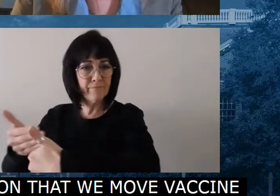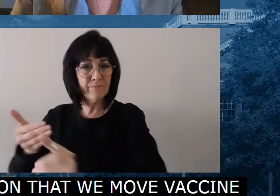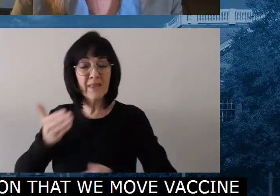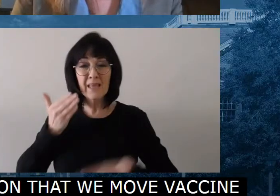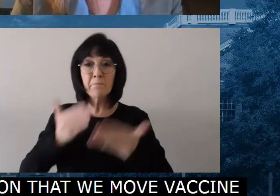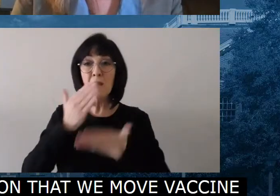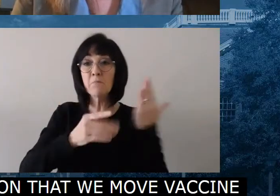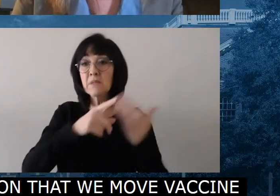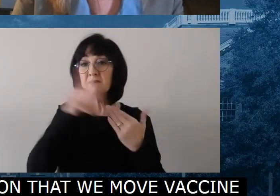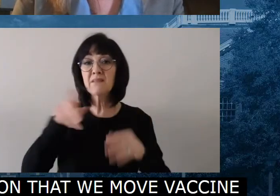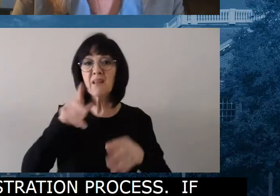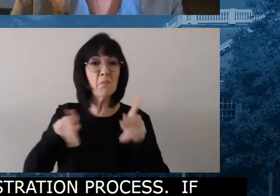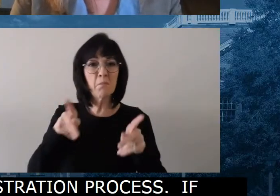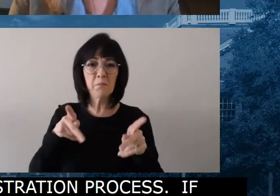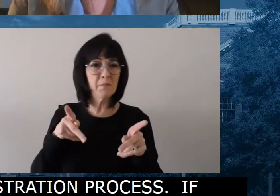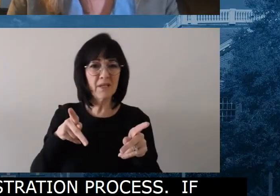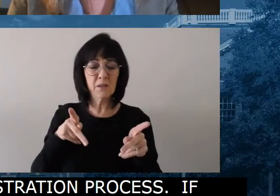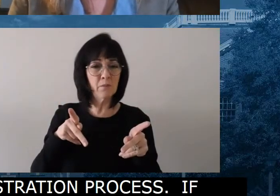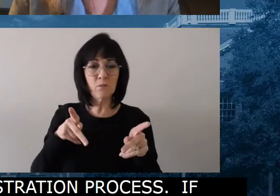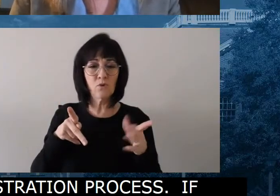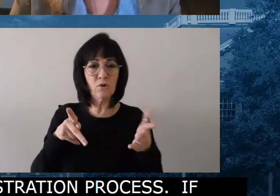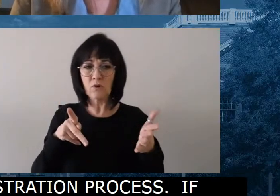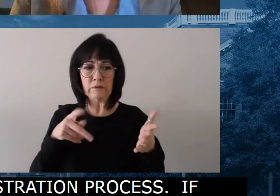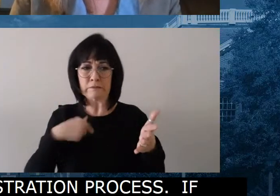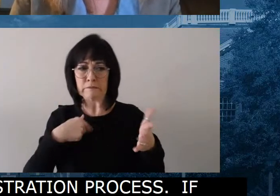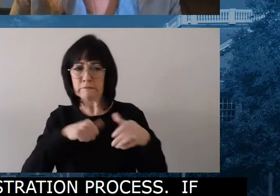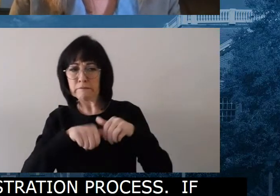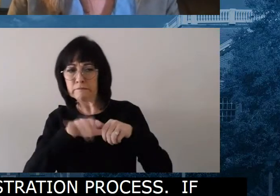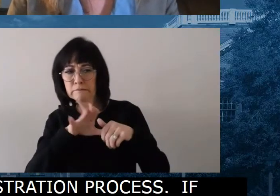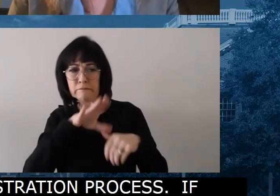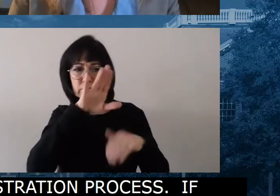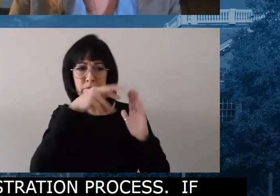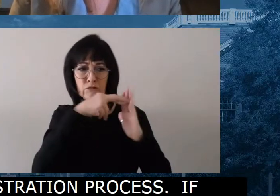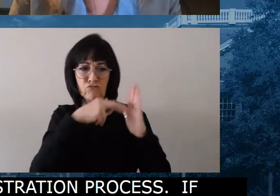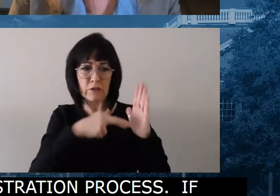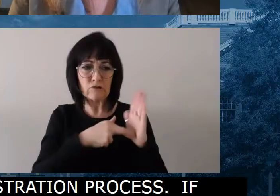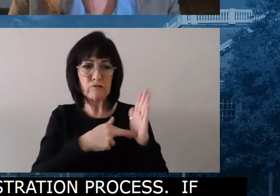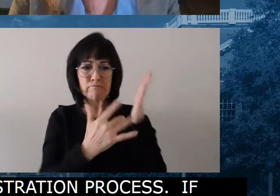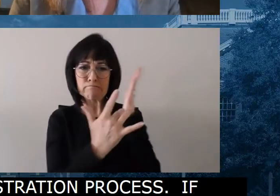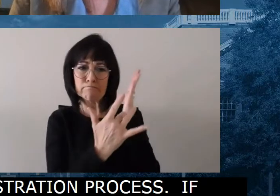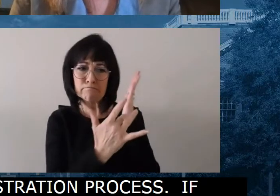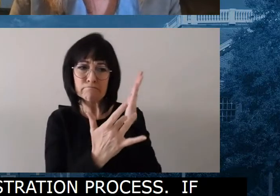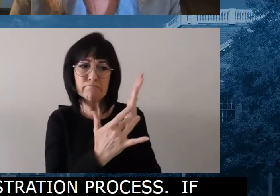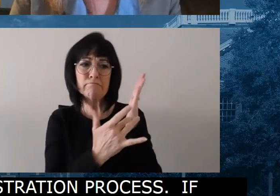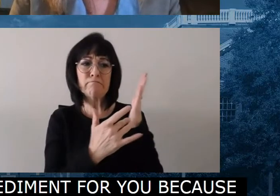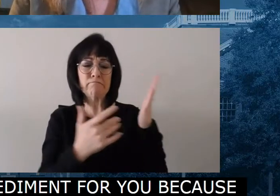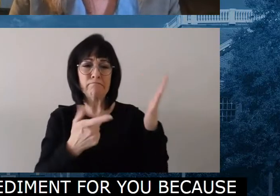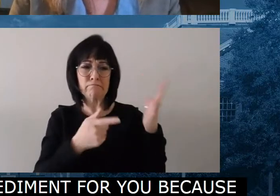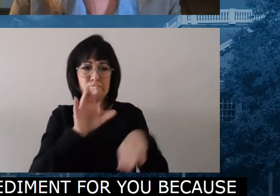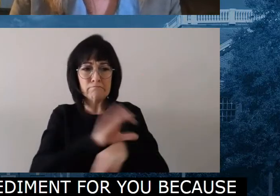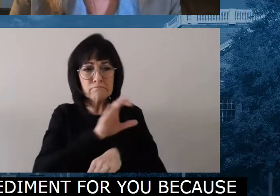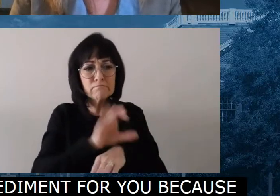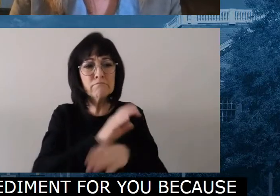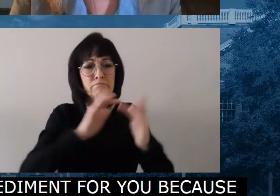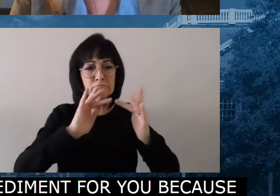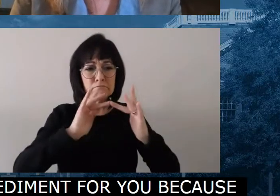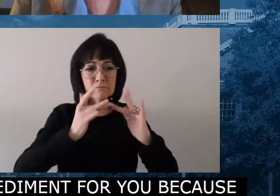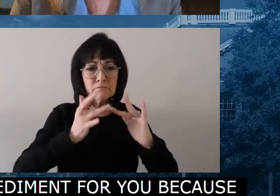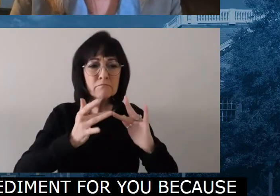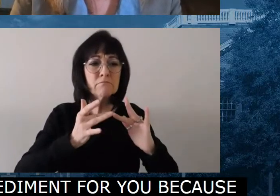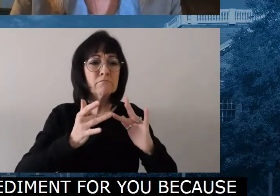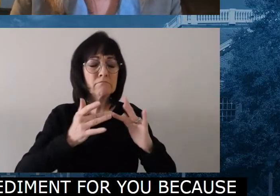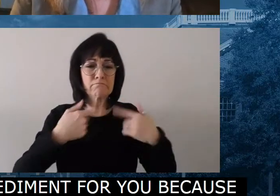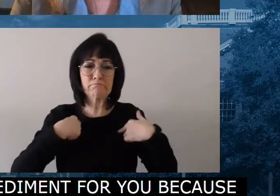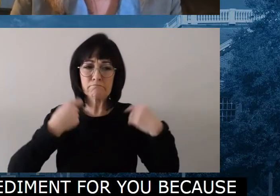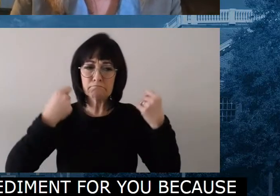you because you're not as plugged in technology-wise, you can sign up and register on over the